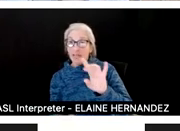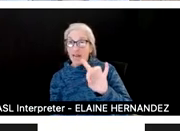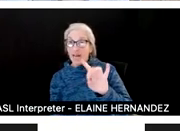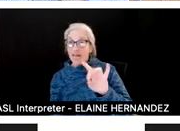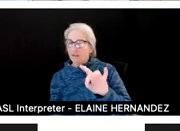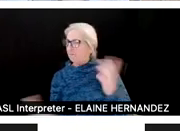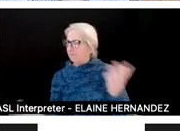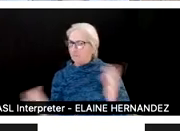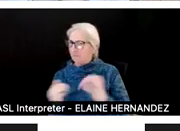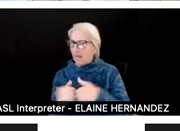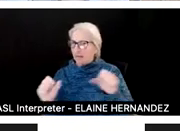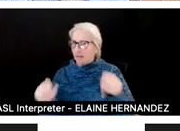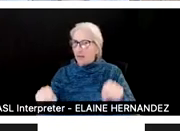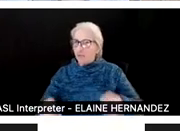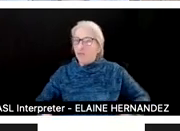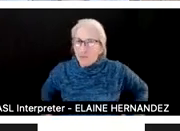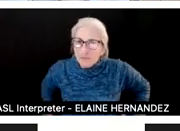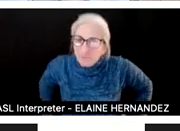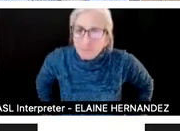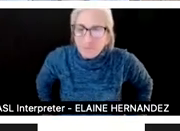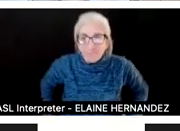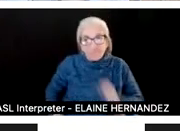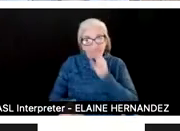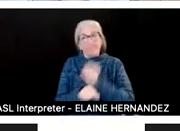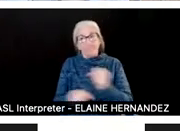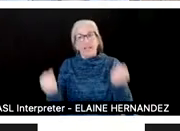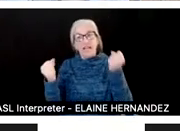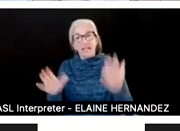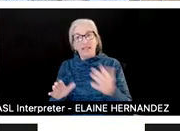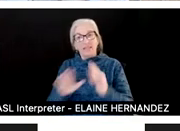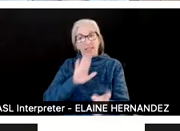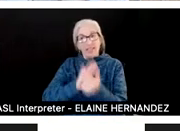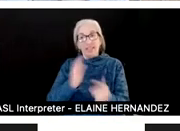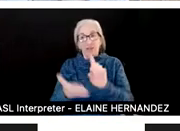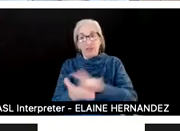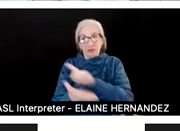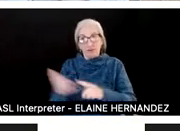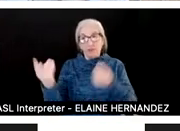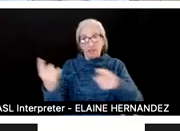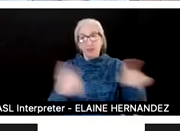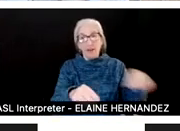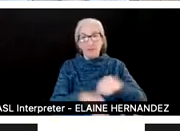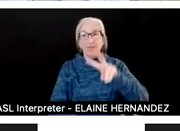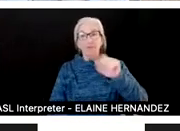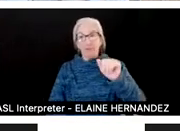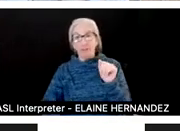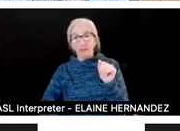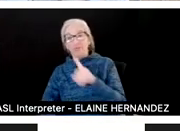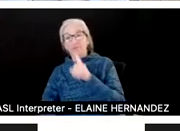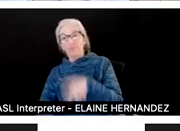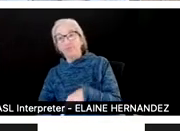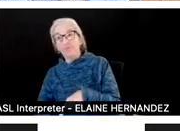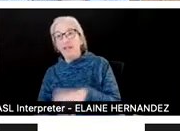there is still a lot of illegal discrimination going on in Virginia, unfortunately. This is still a relatively